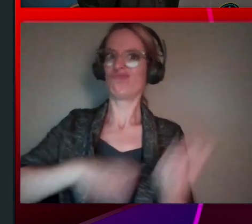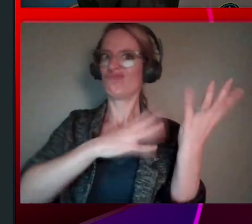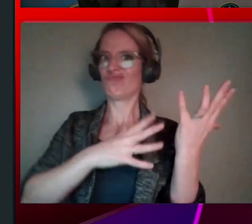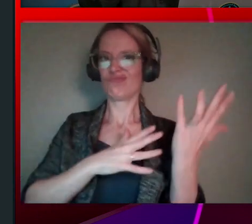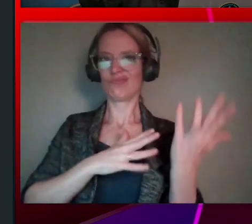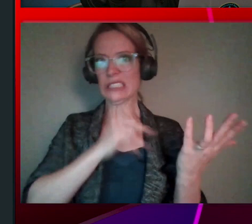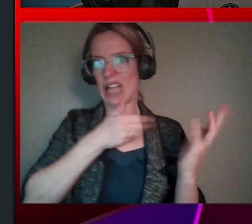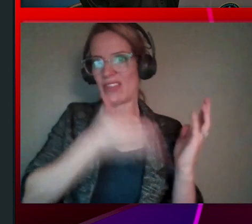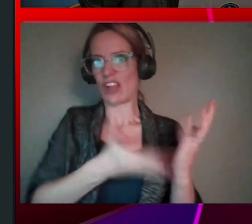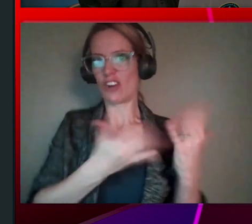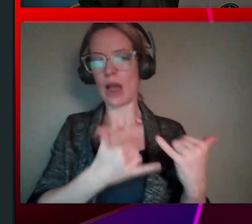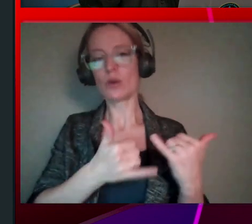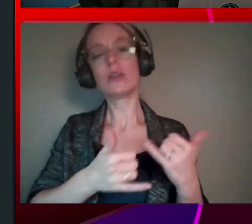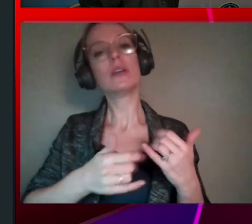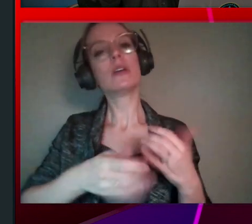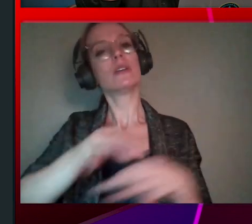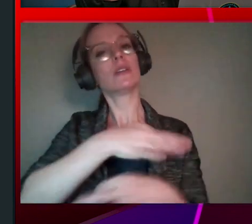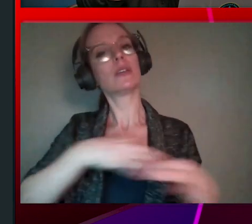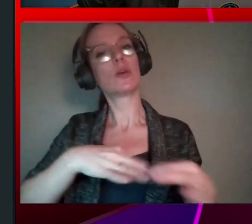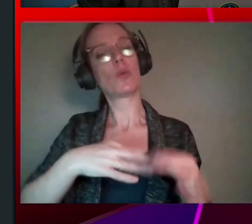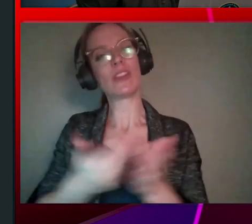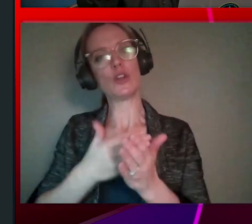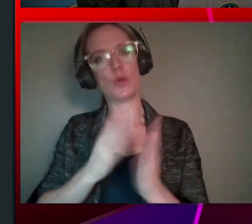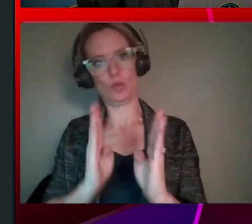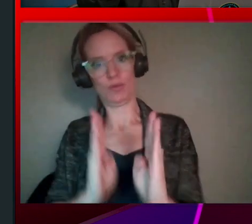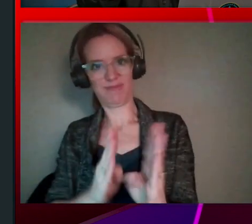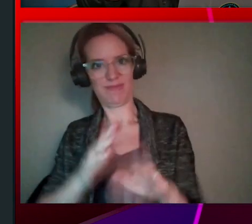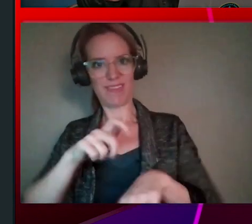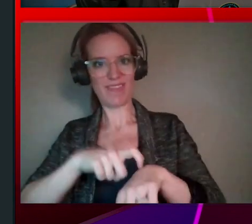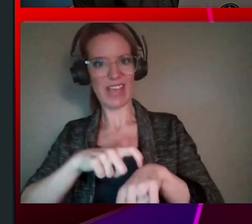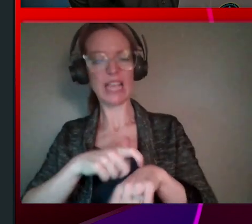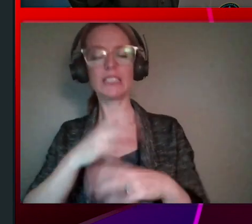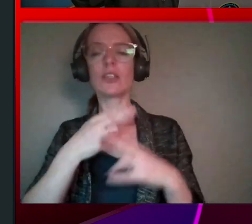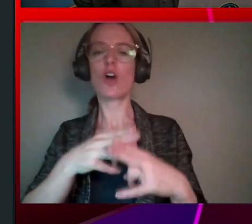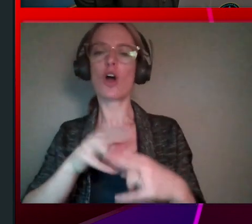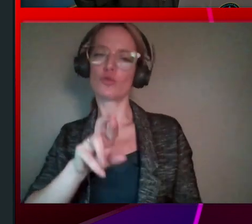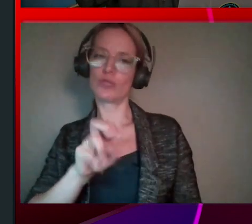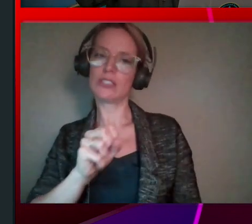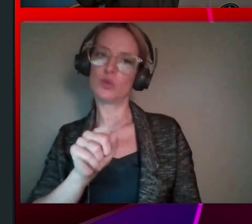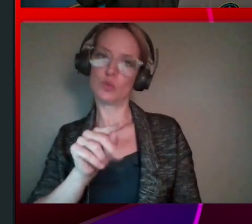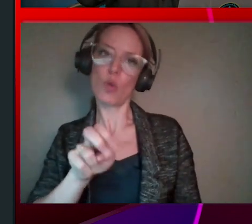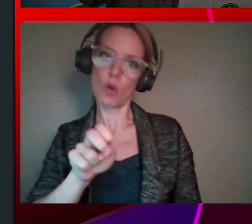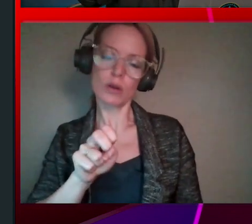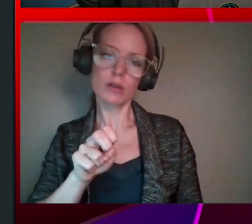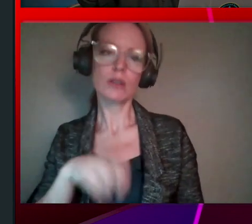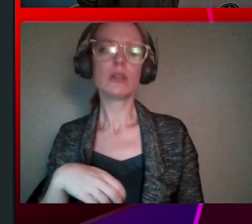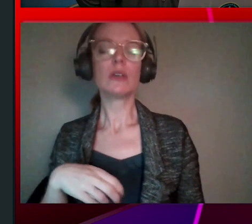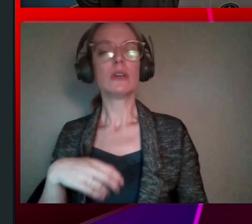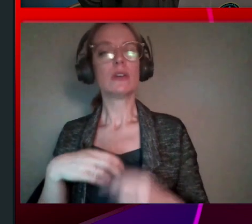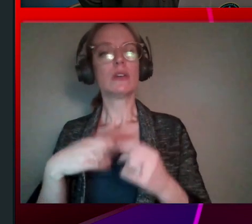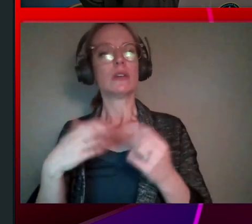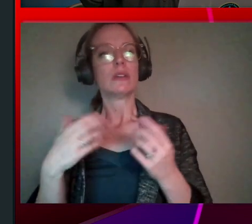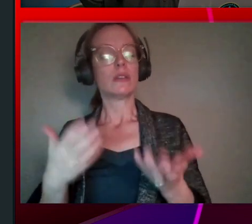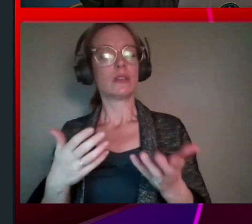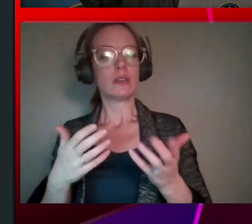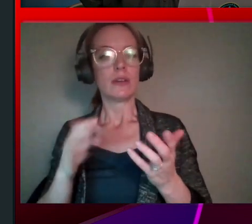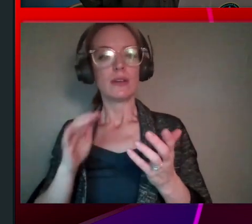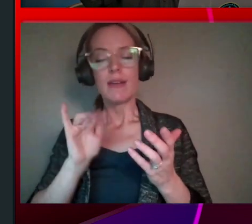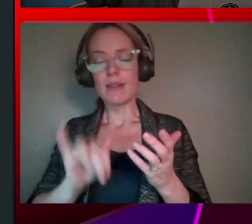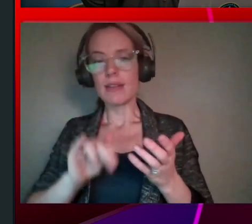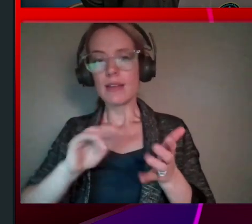with a new phase, which is called the restore phase. This is basically the act of getting the nominal bits of